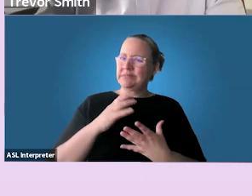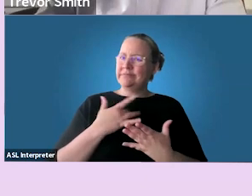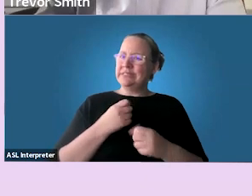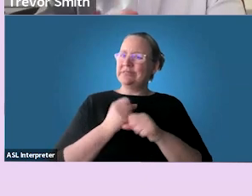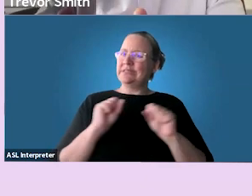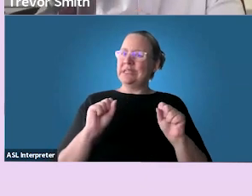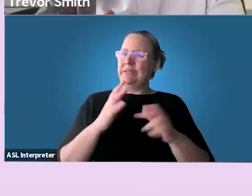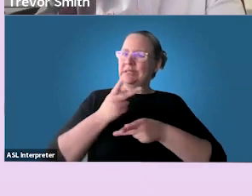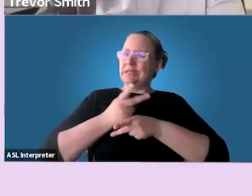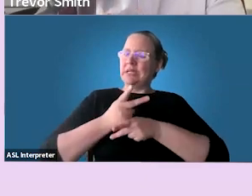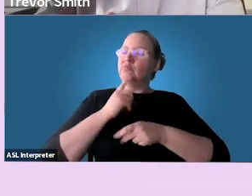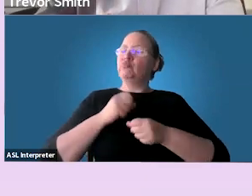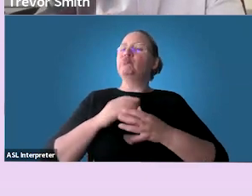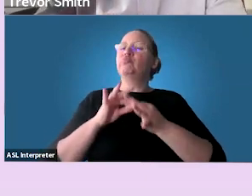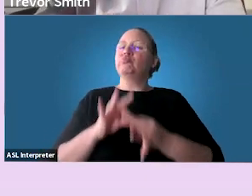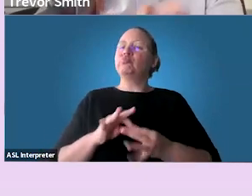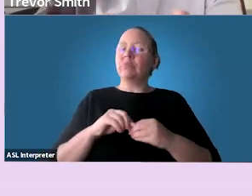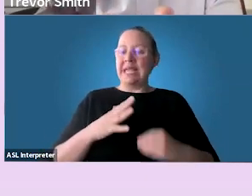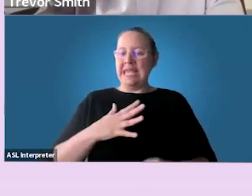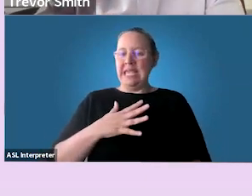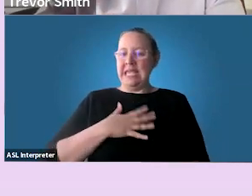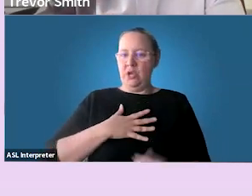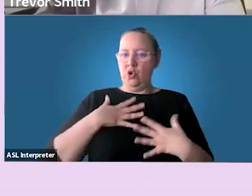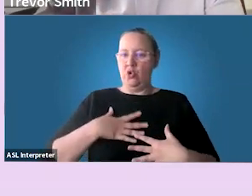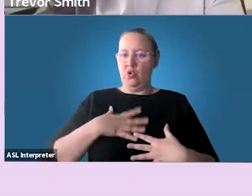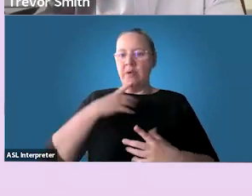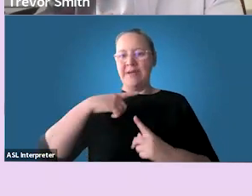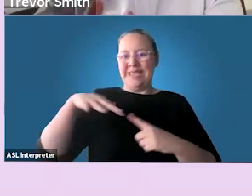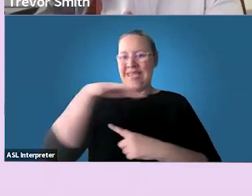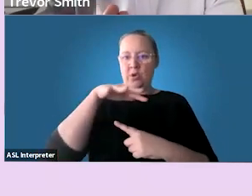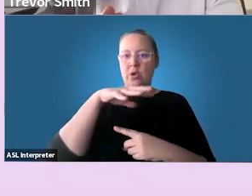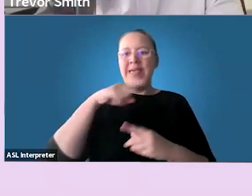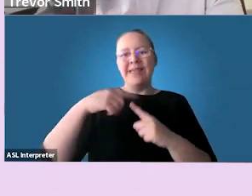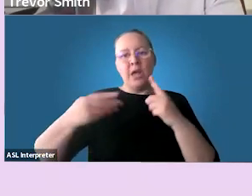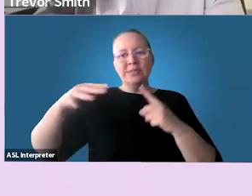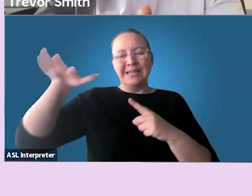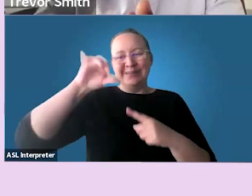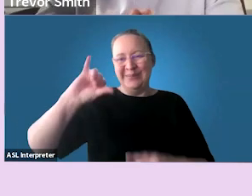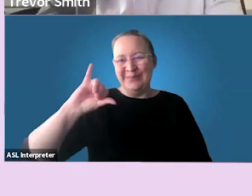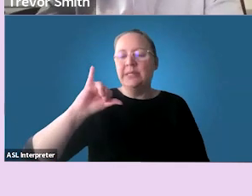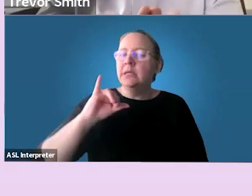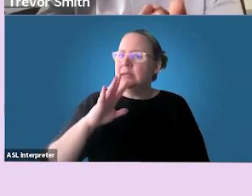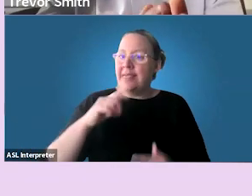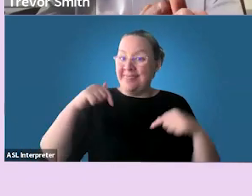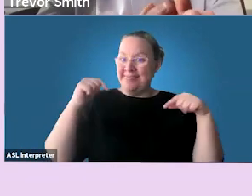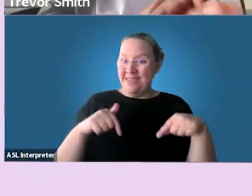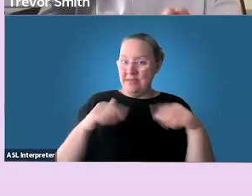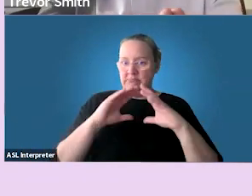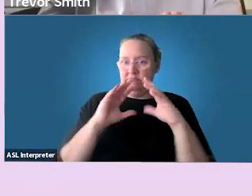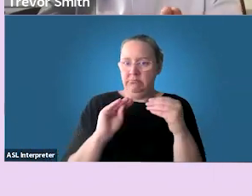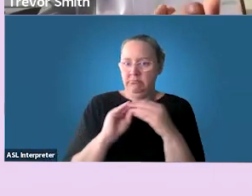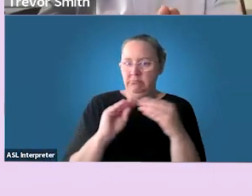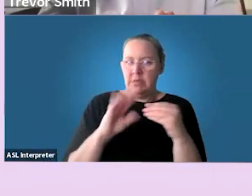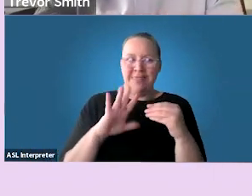and care to resonate here and outside after we're done today, because it is at the heart of this narrative and